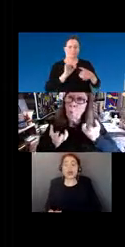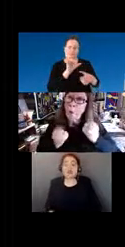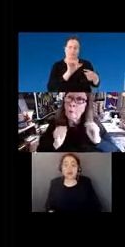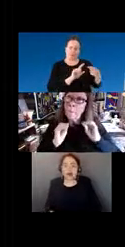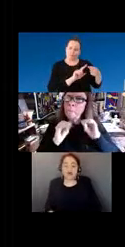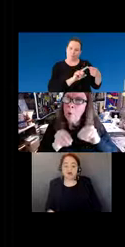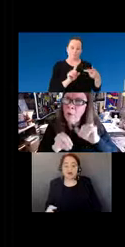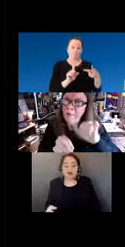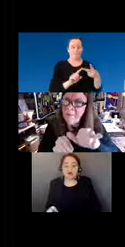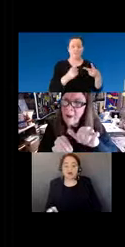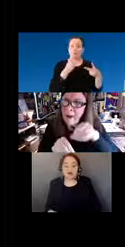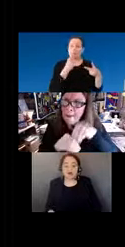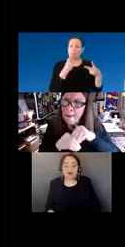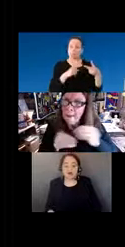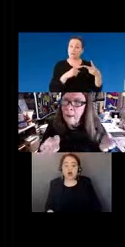Red is powerful.